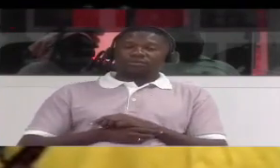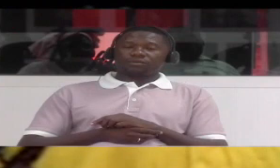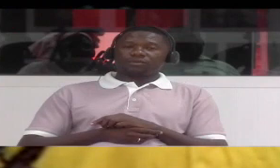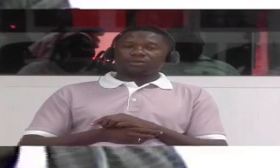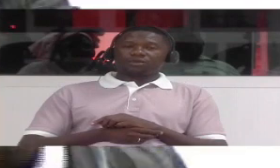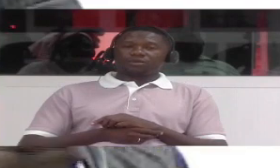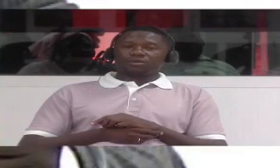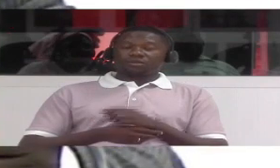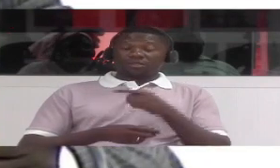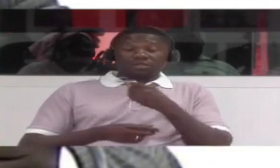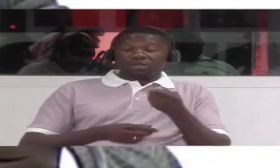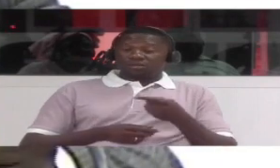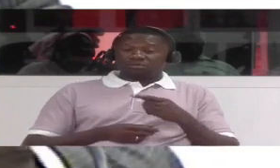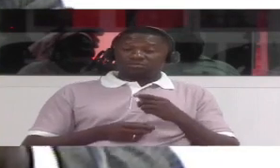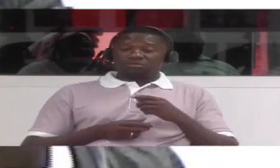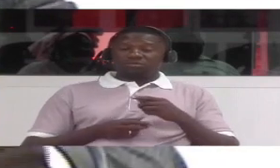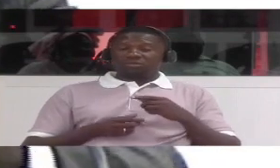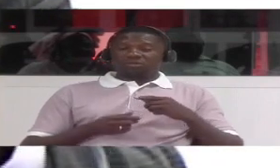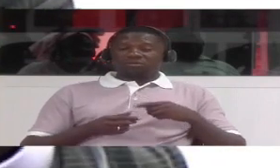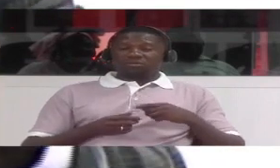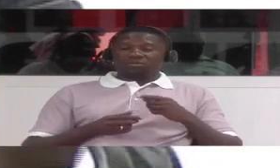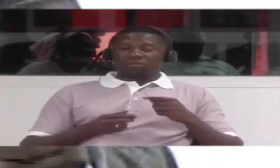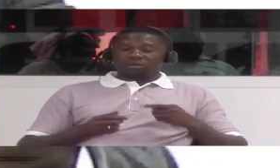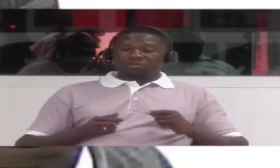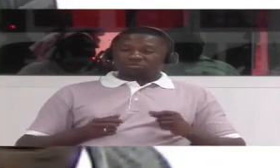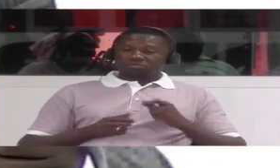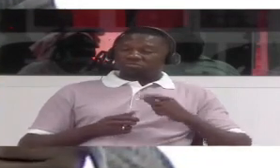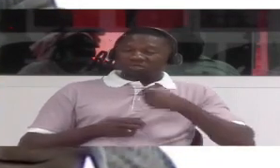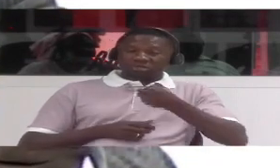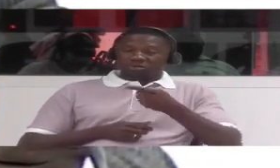that really motivated the whole country to come together